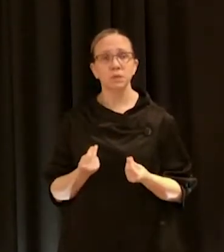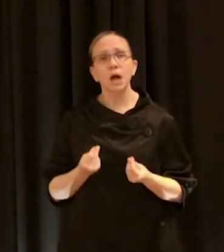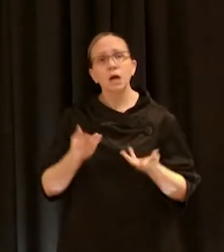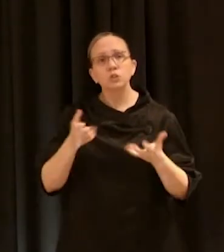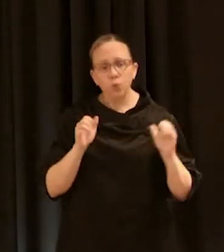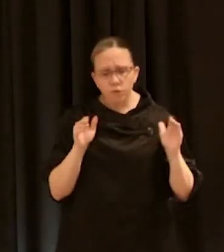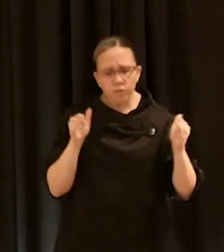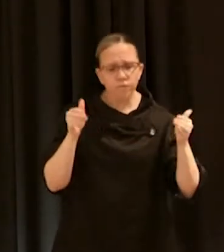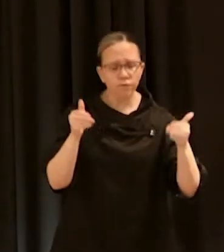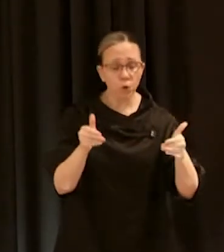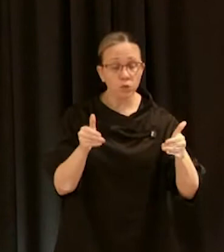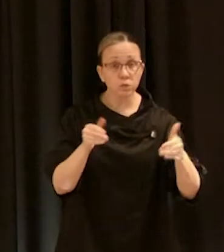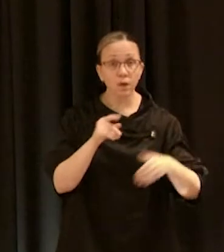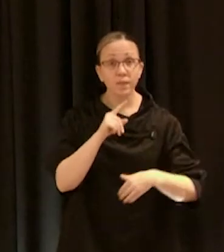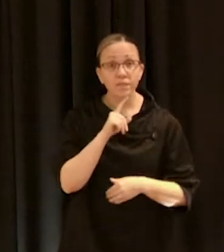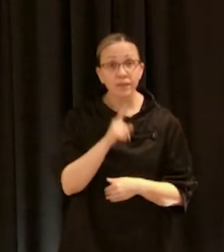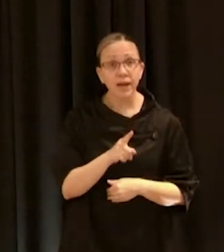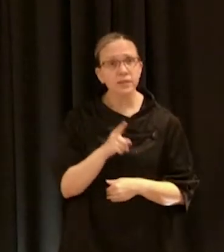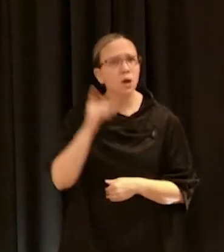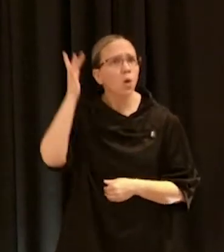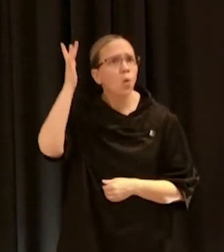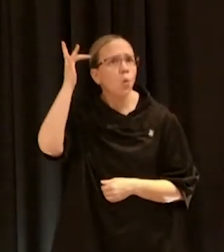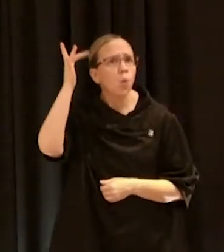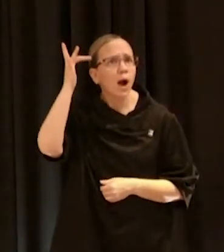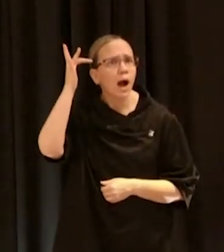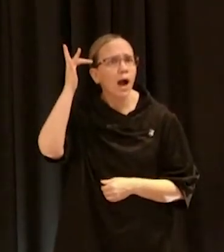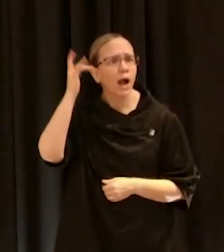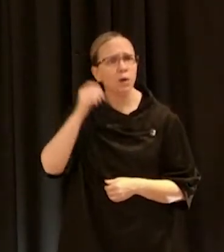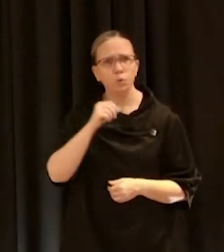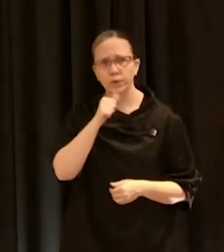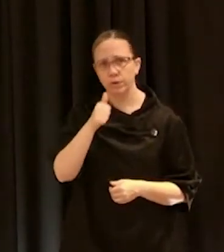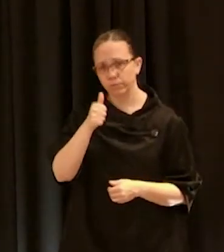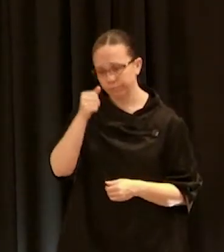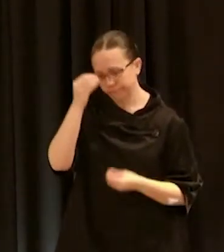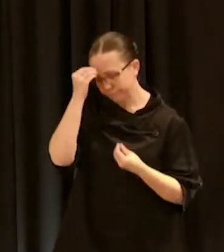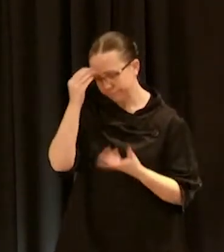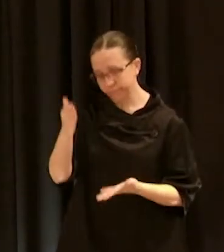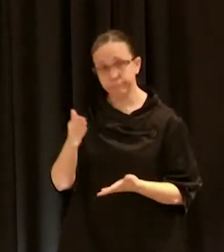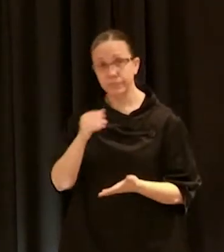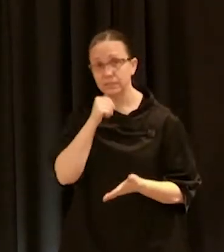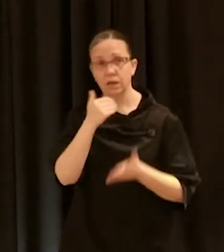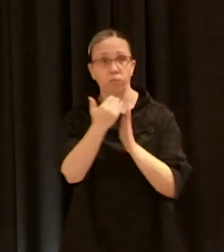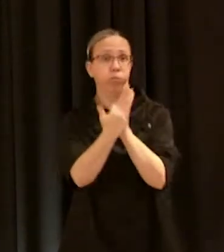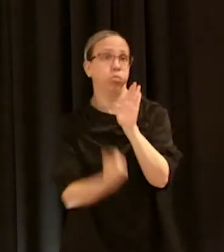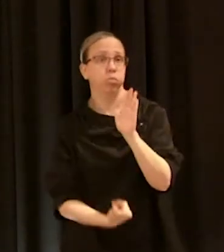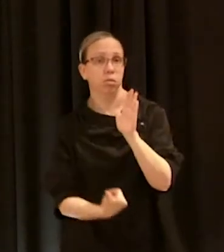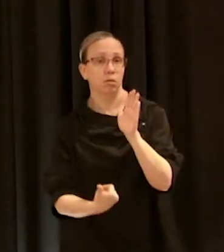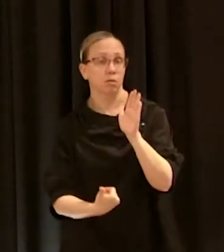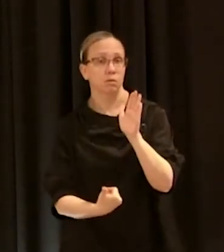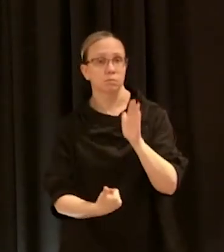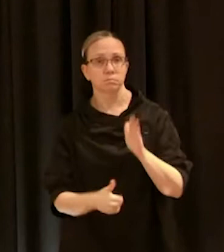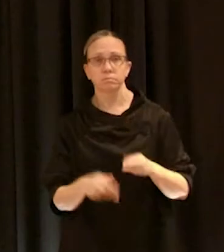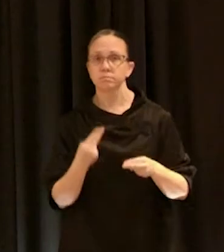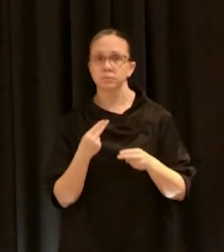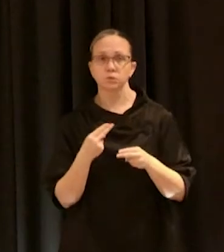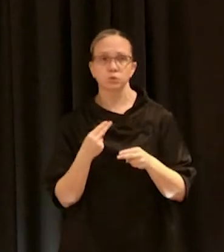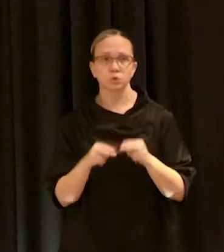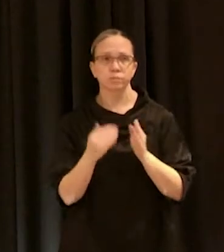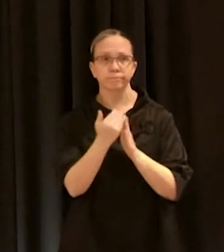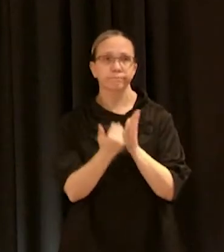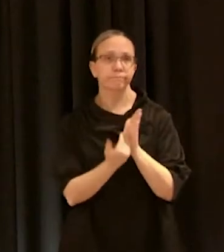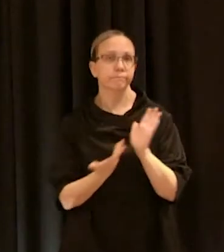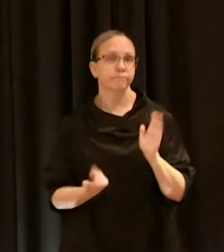I want to focus on the fact why we don't do it. The list is not long. I'm going to make it very short for us